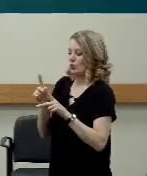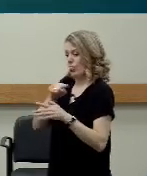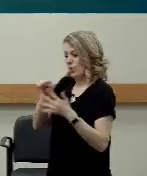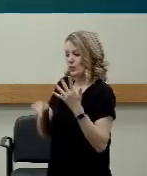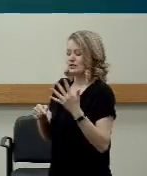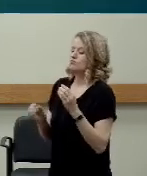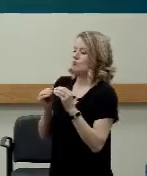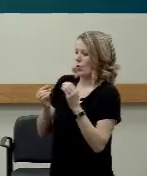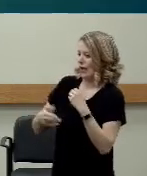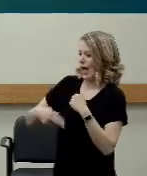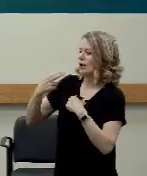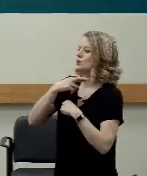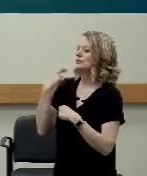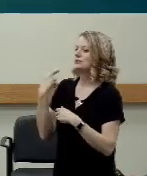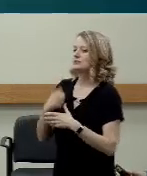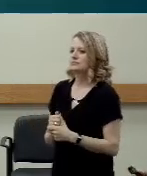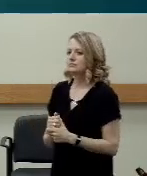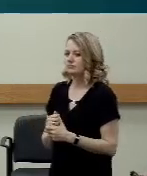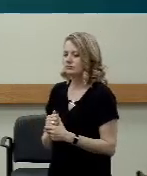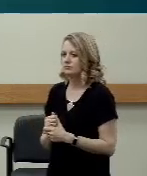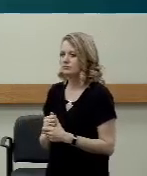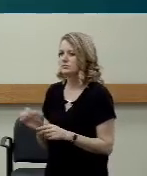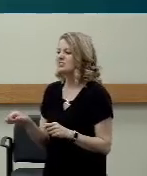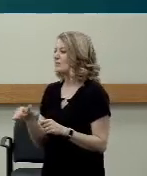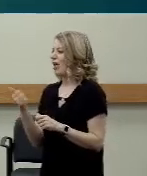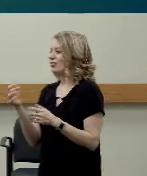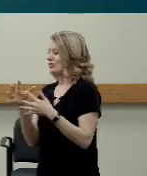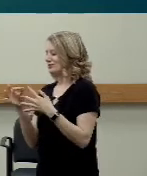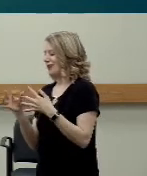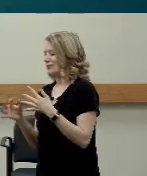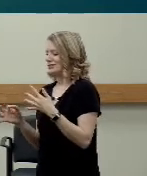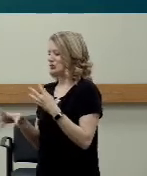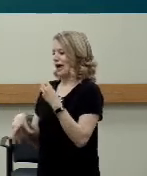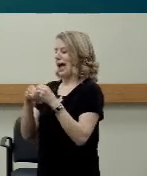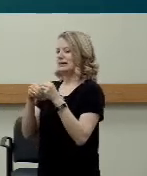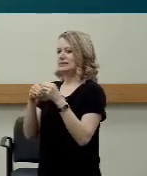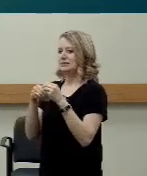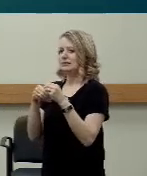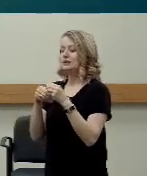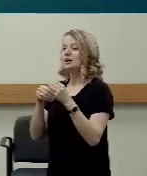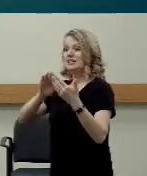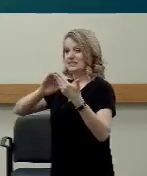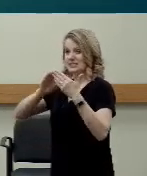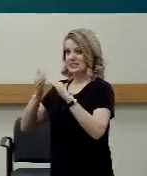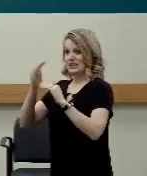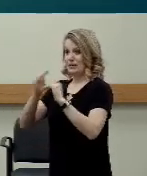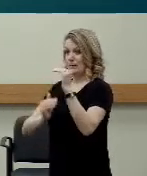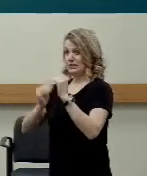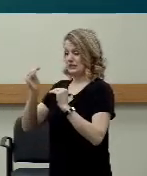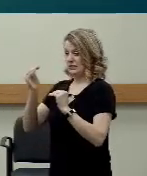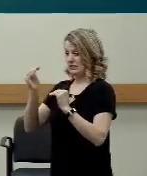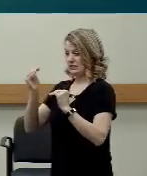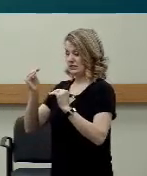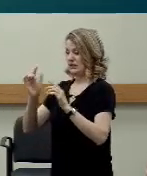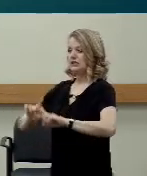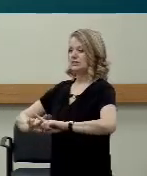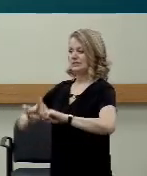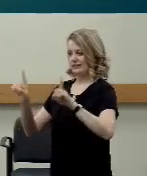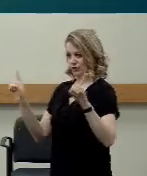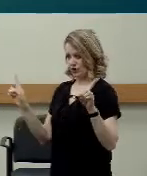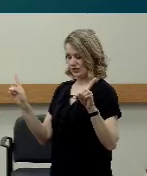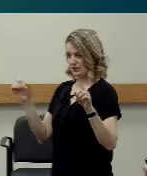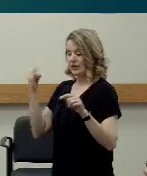And here's some odds and ends that go along with those restrictions. City facilities will be handled separately.